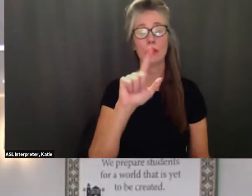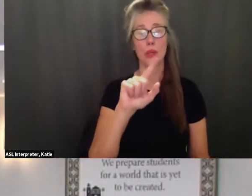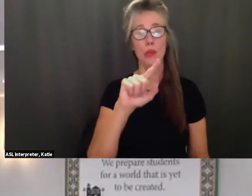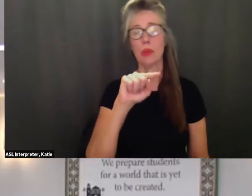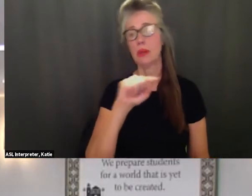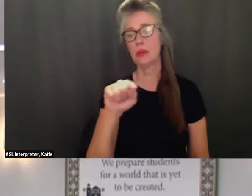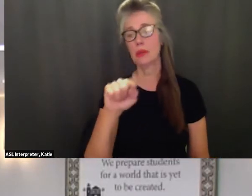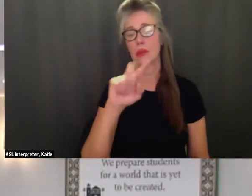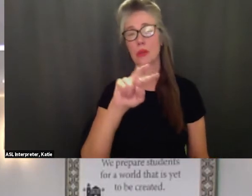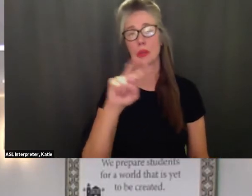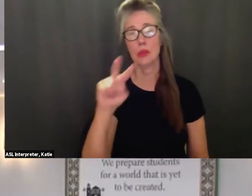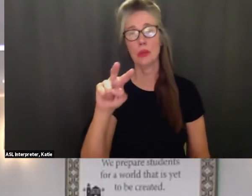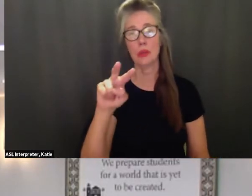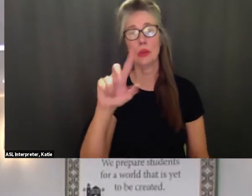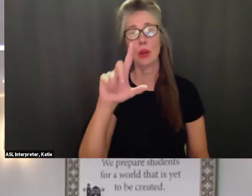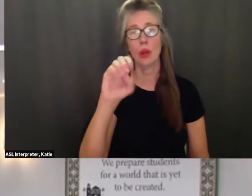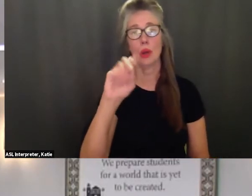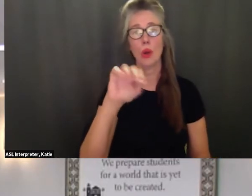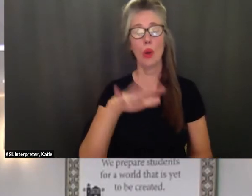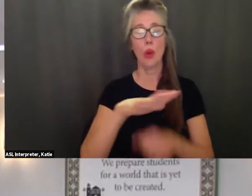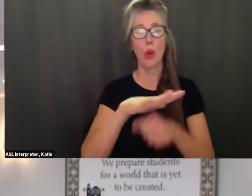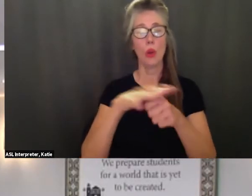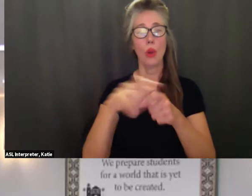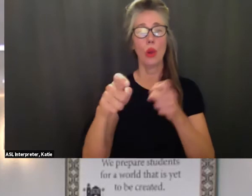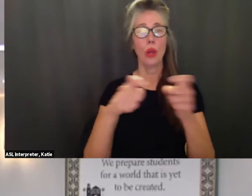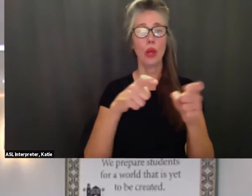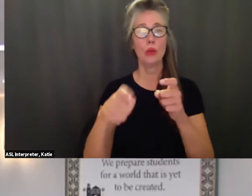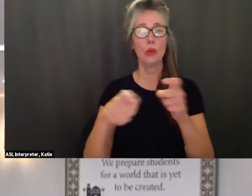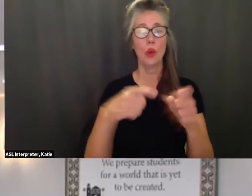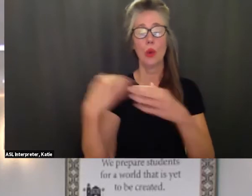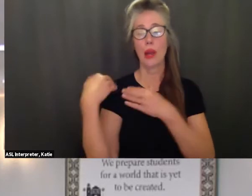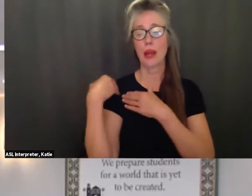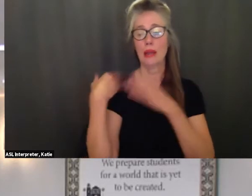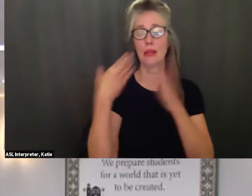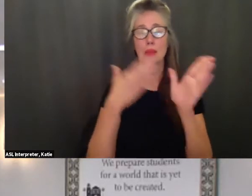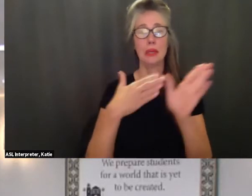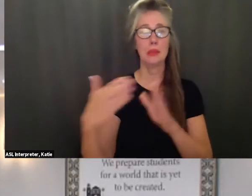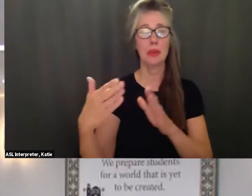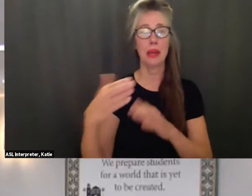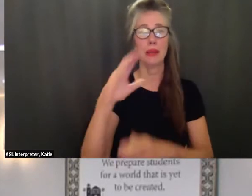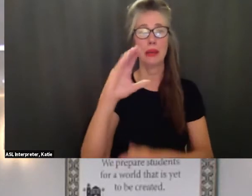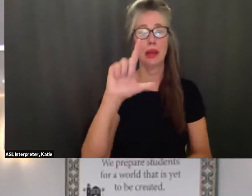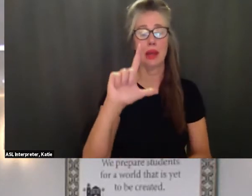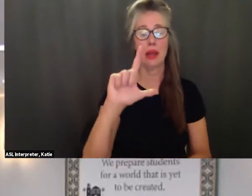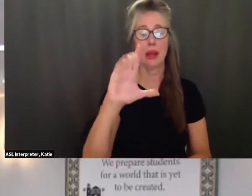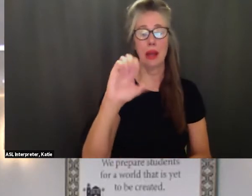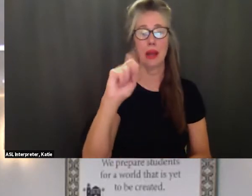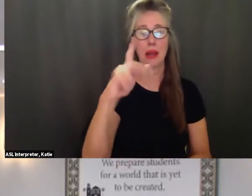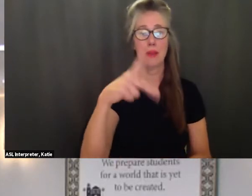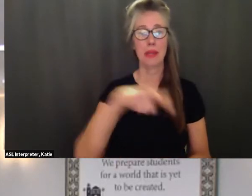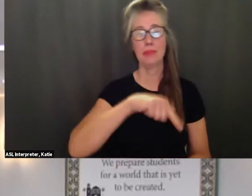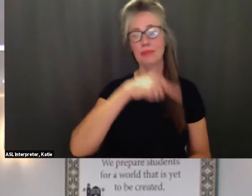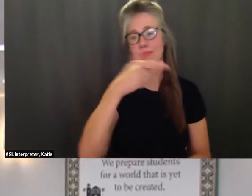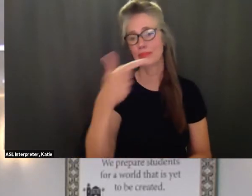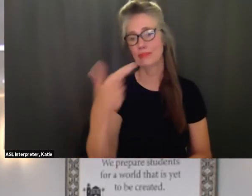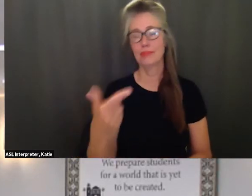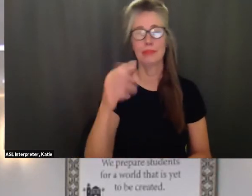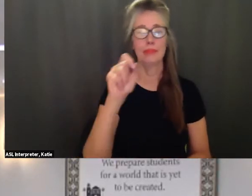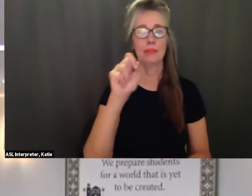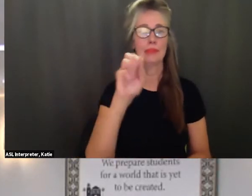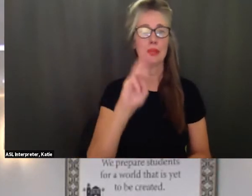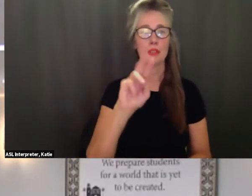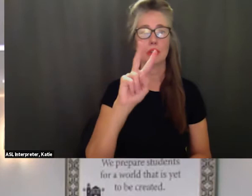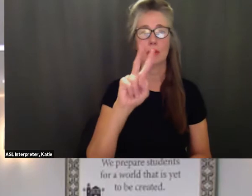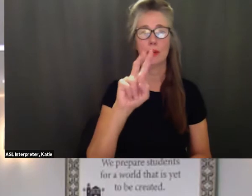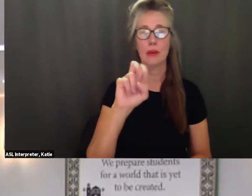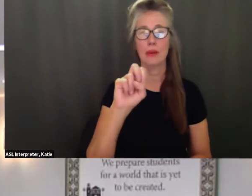2021-22 Local Control Accountability Plan. And I will turn this item over to Mr. Vance. Thank